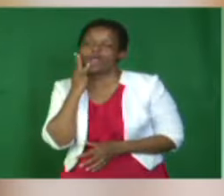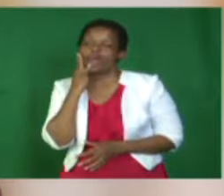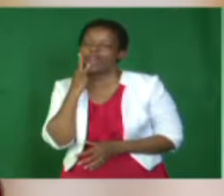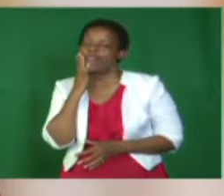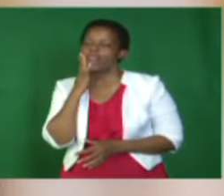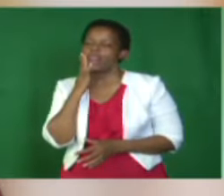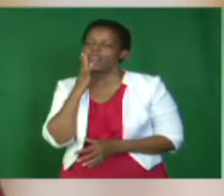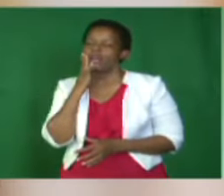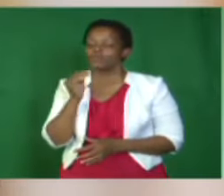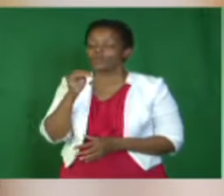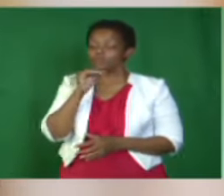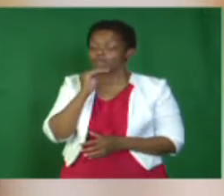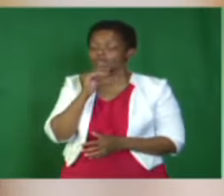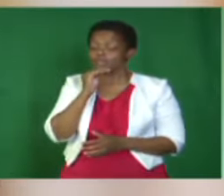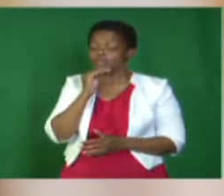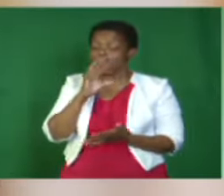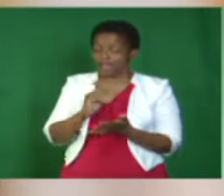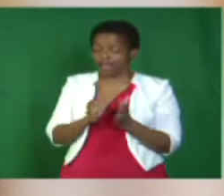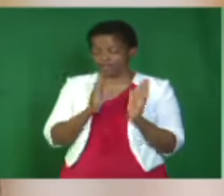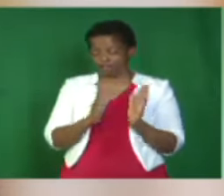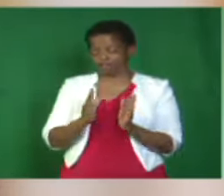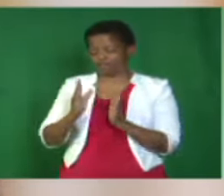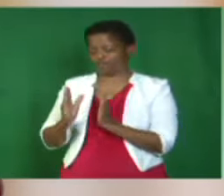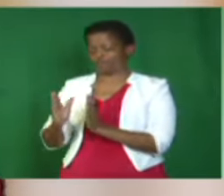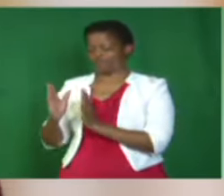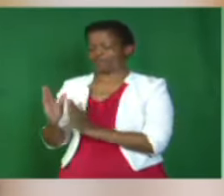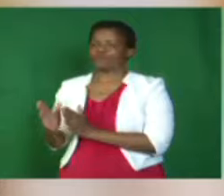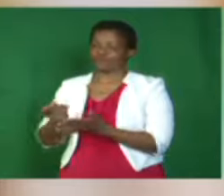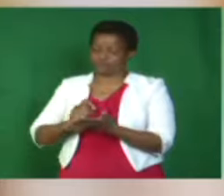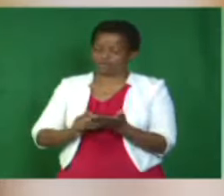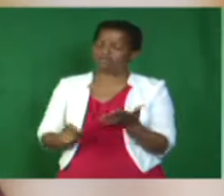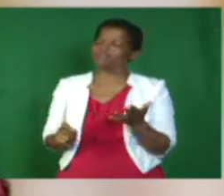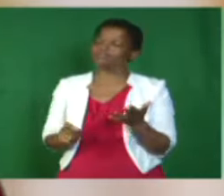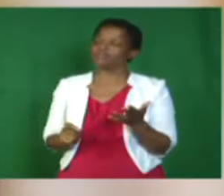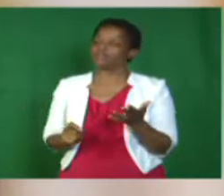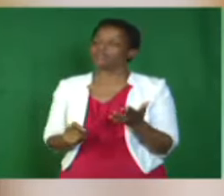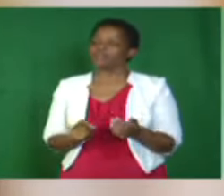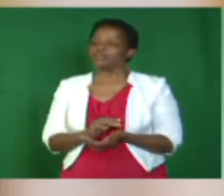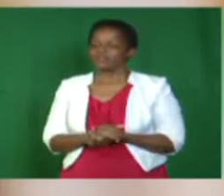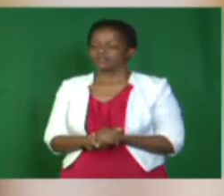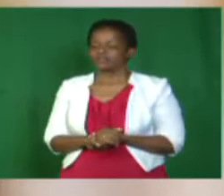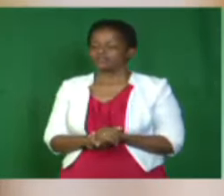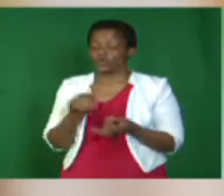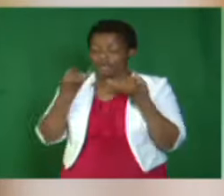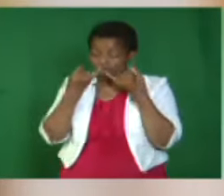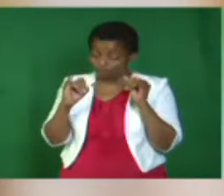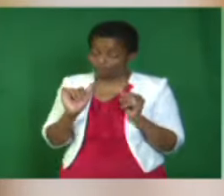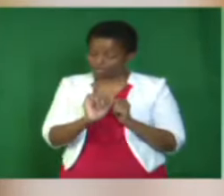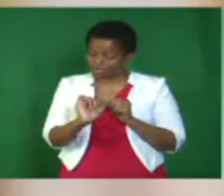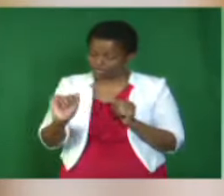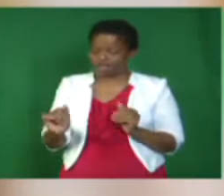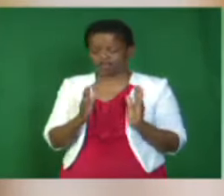part. This shows that you are chronological even in your identification of information. This is